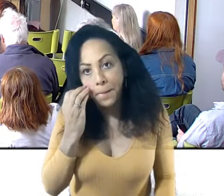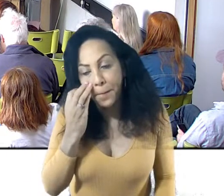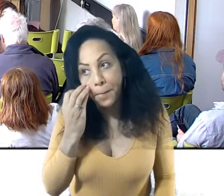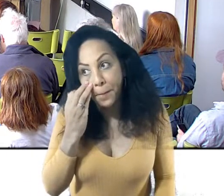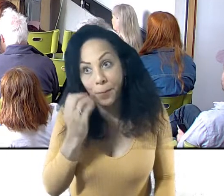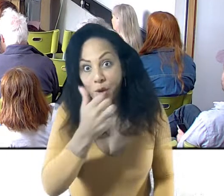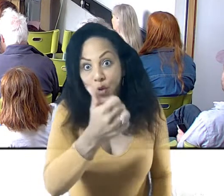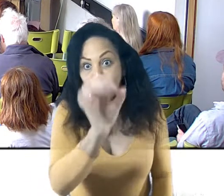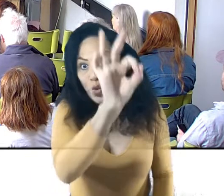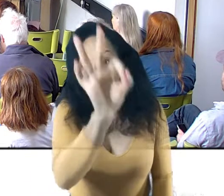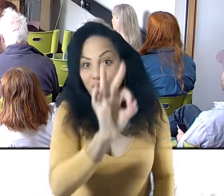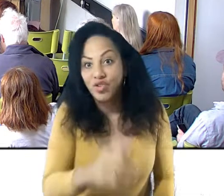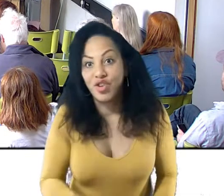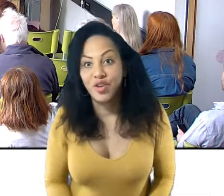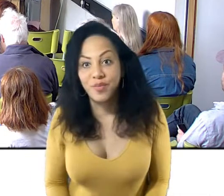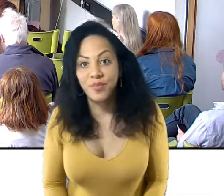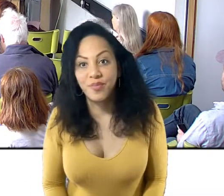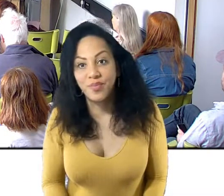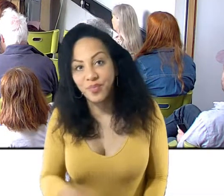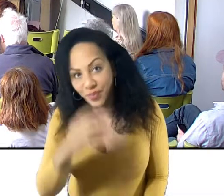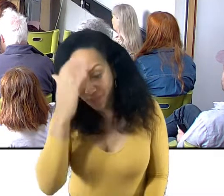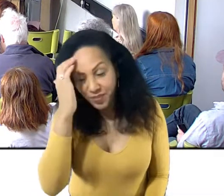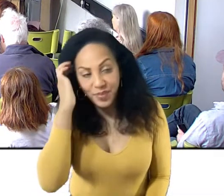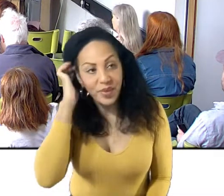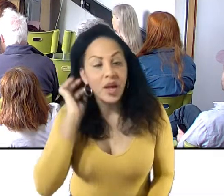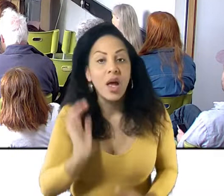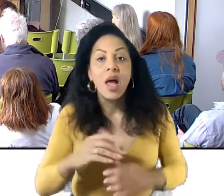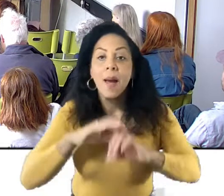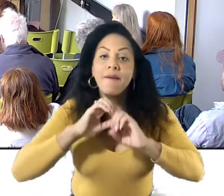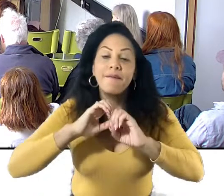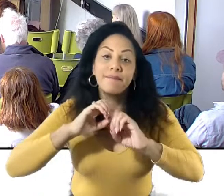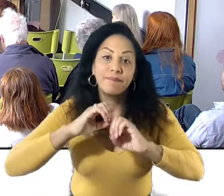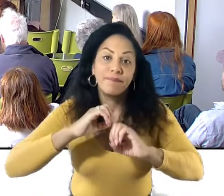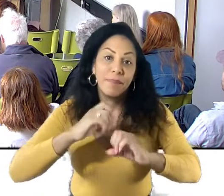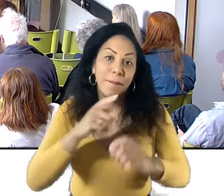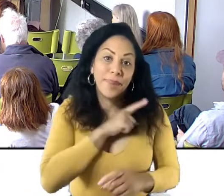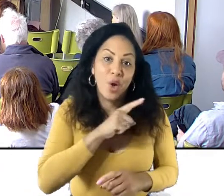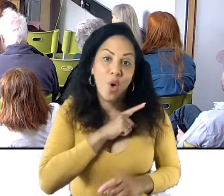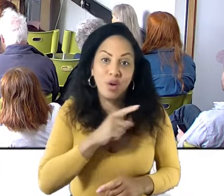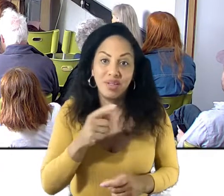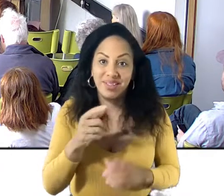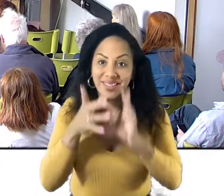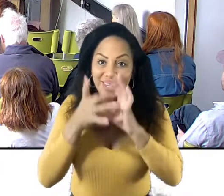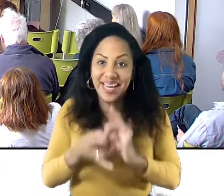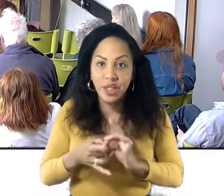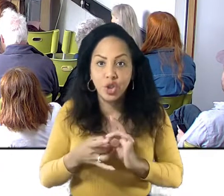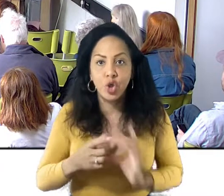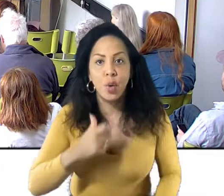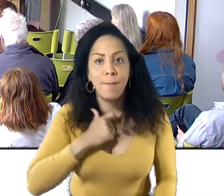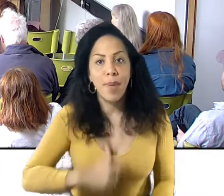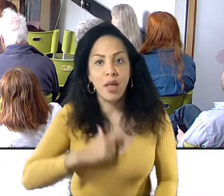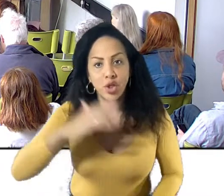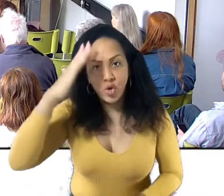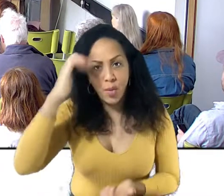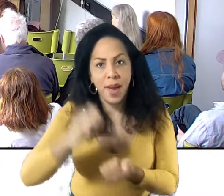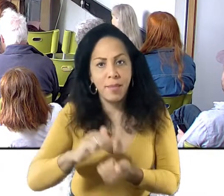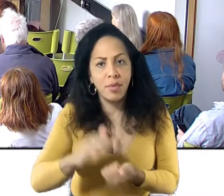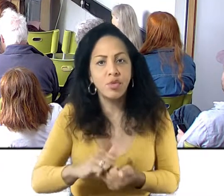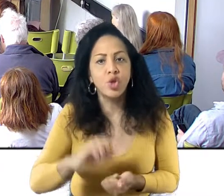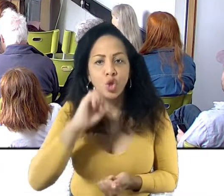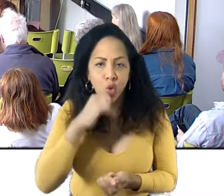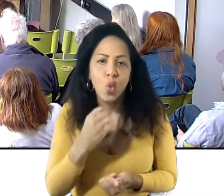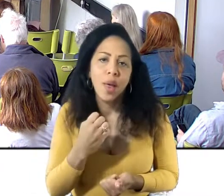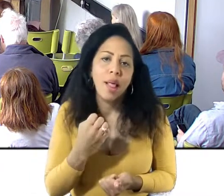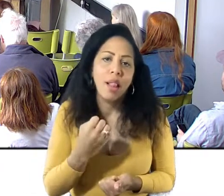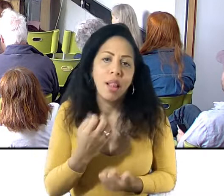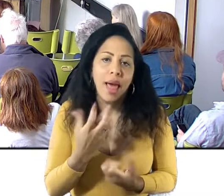sort of personal feedback. And that feedback is all to do with recognition and the sense of being celebrated and